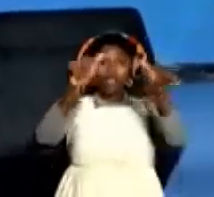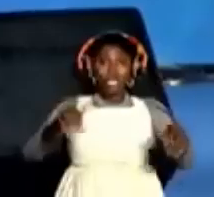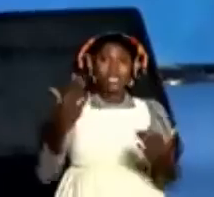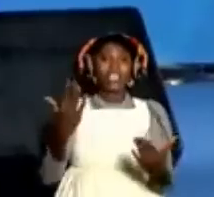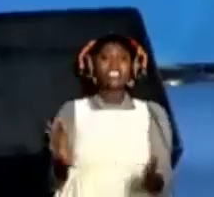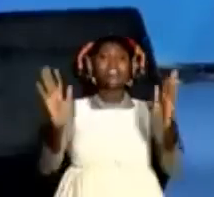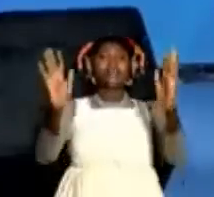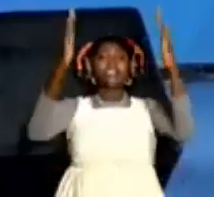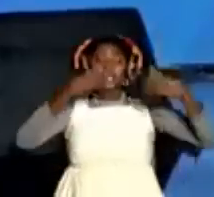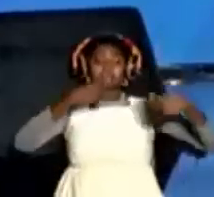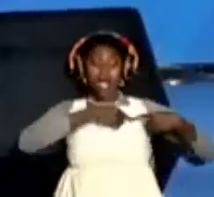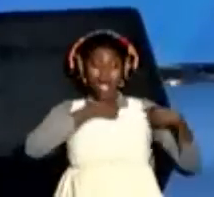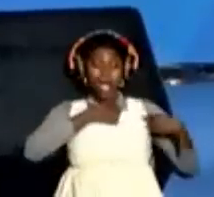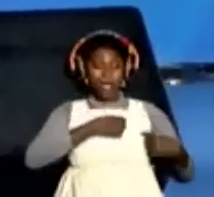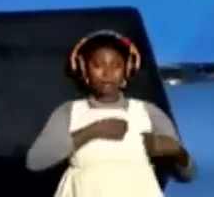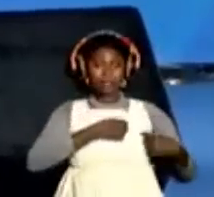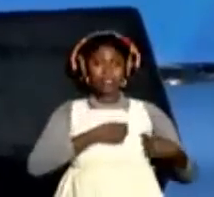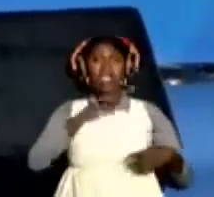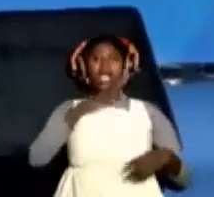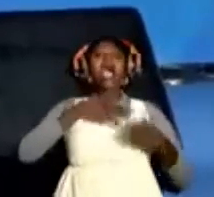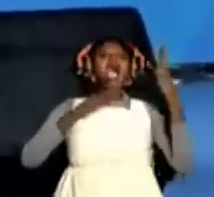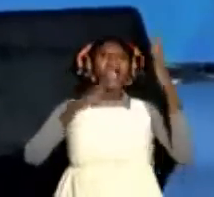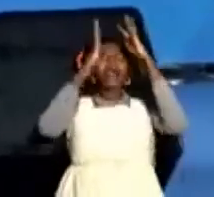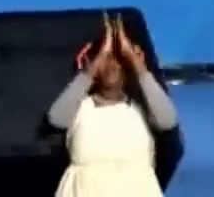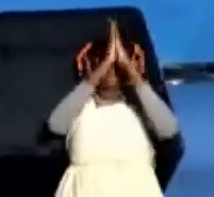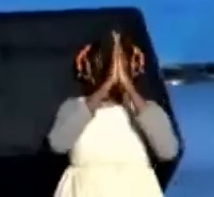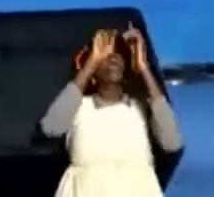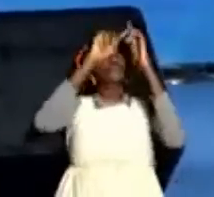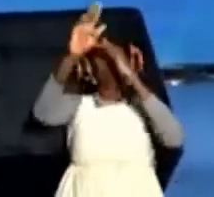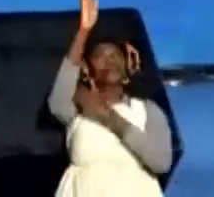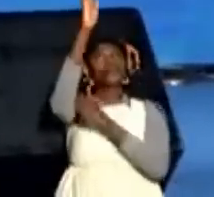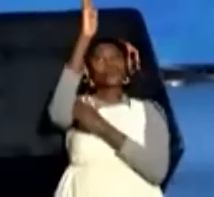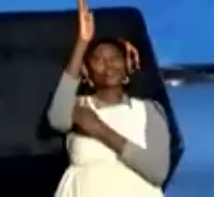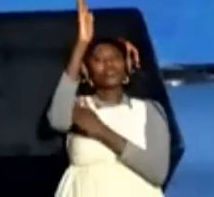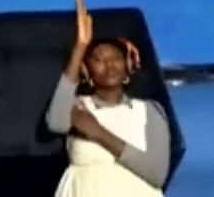lifting up their hearts and crying to God,